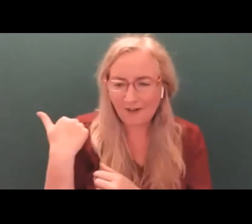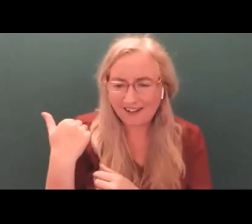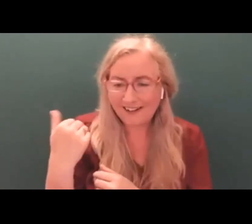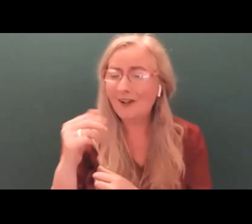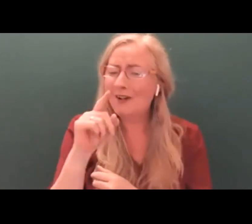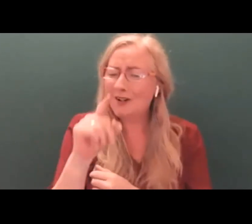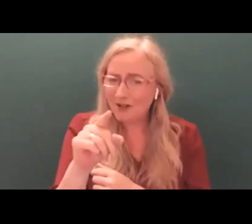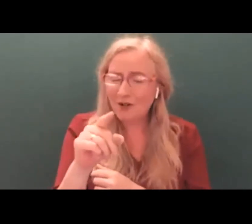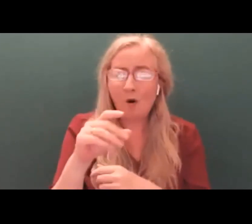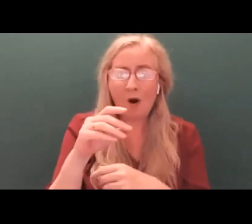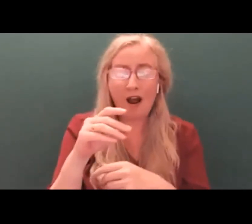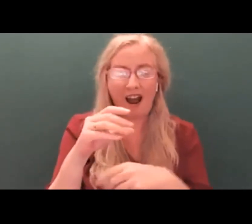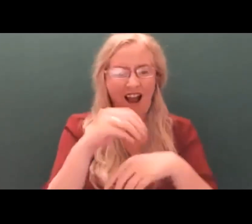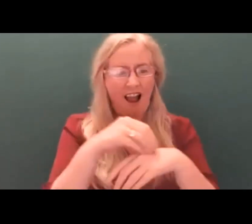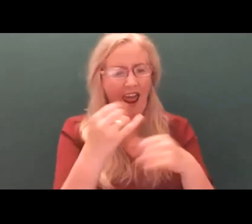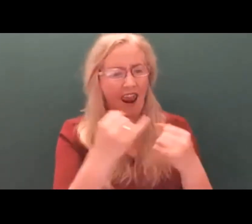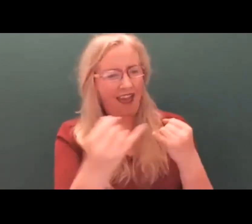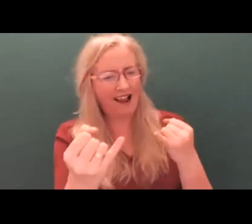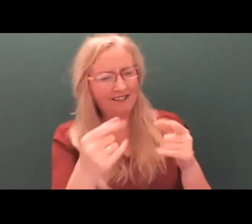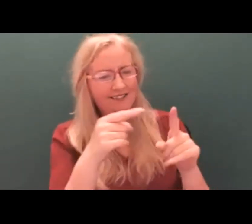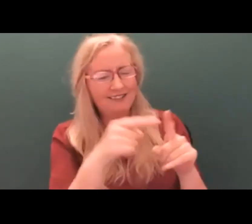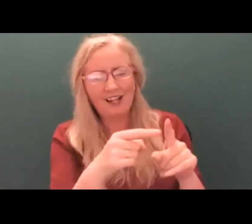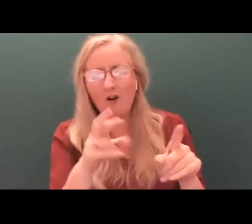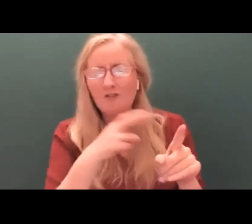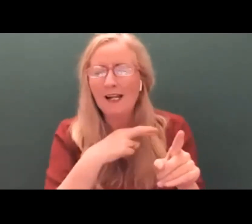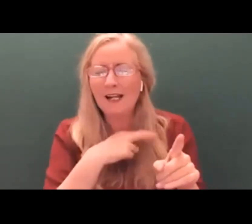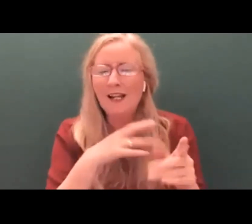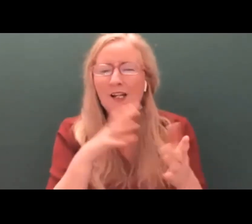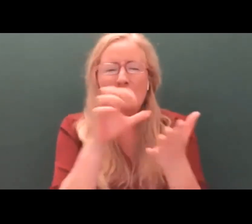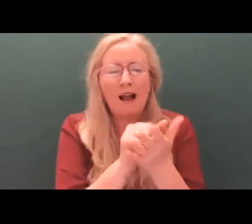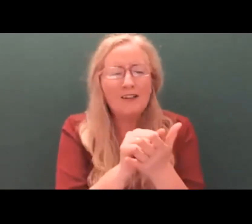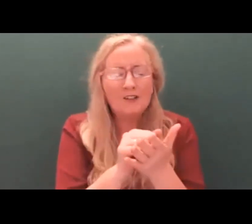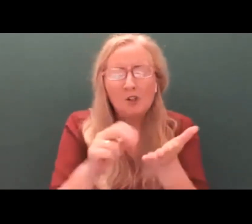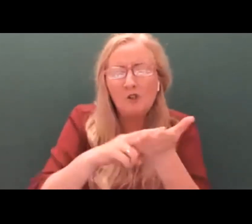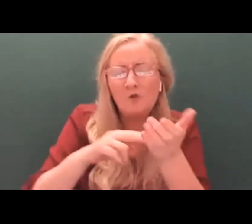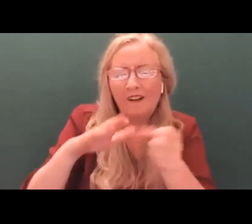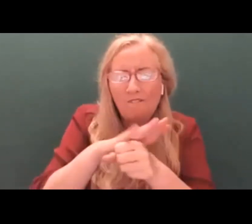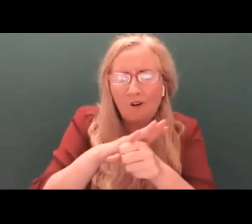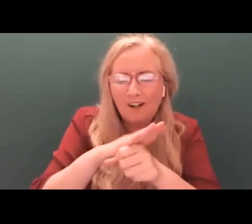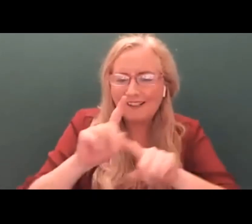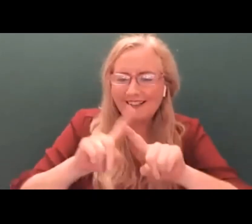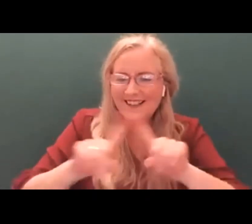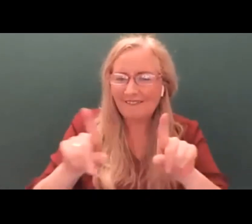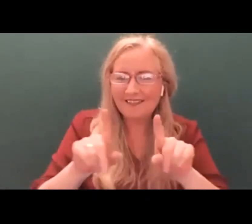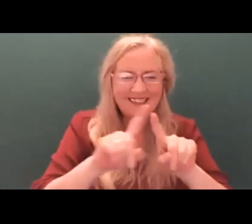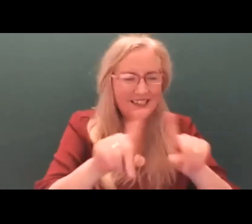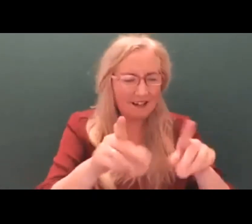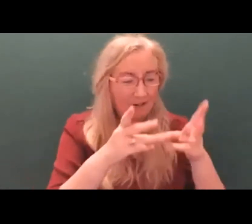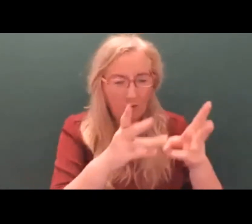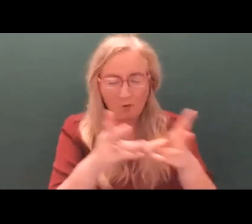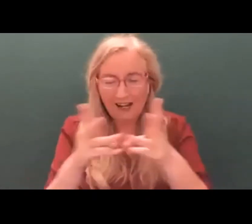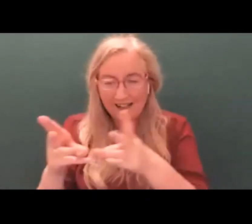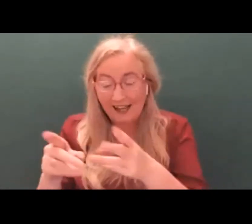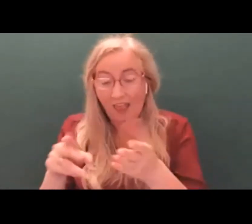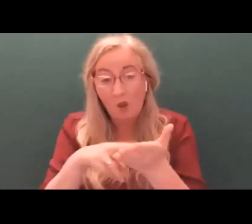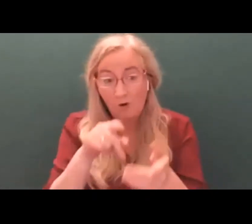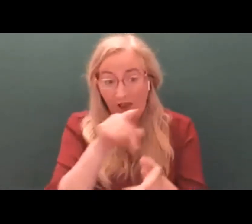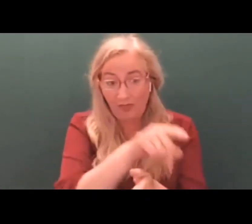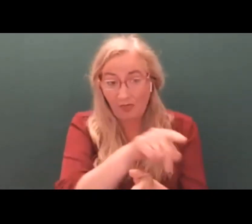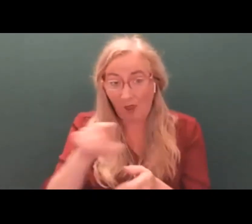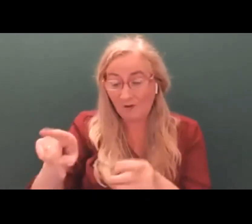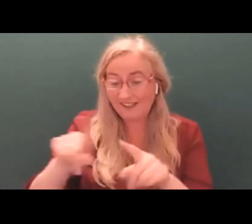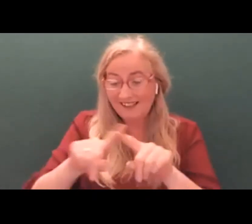going online successfully, it's a question of spotting the useful differences that come with the different format, and then using those differences